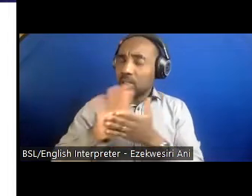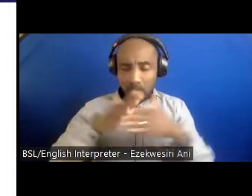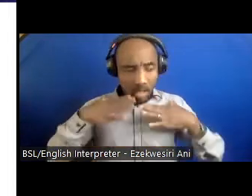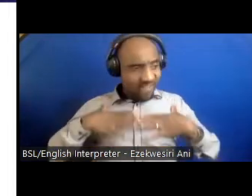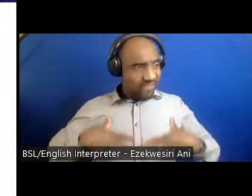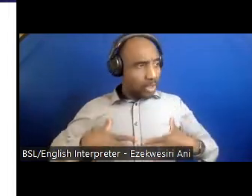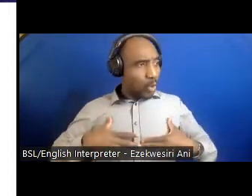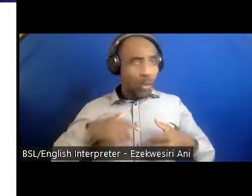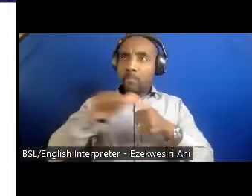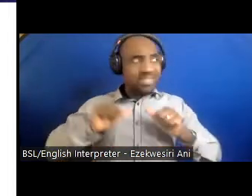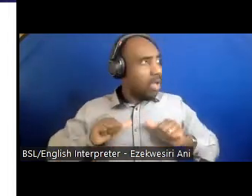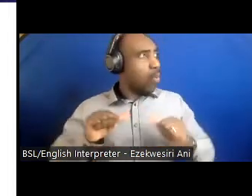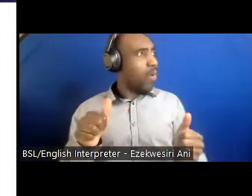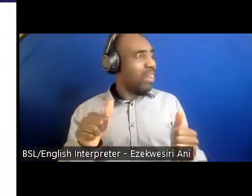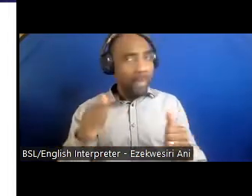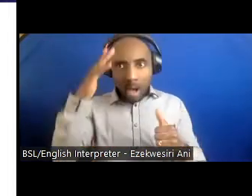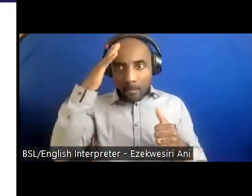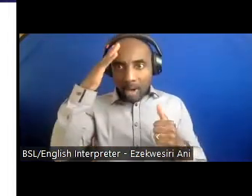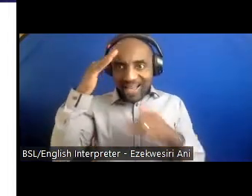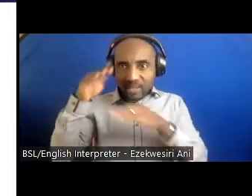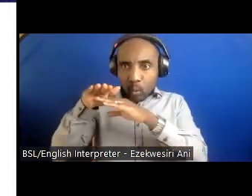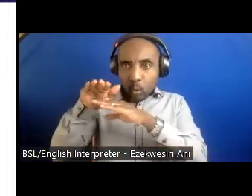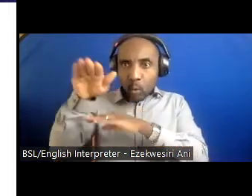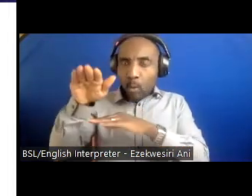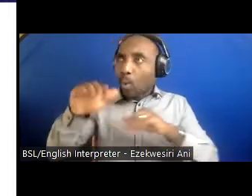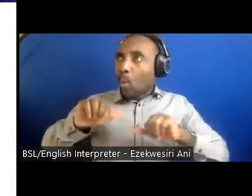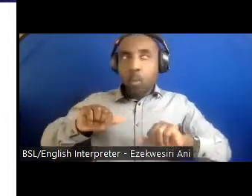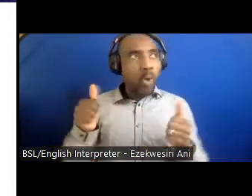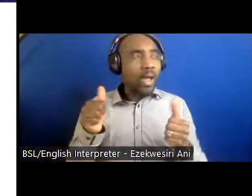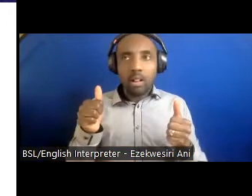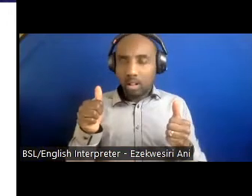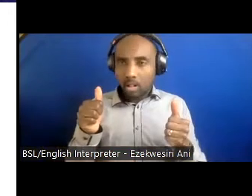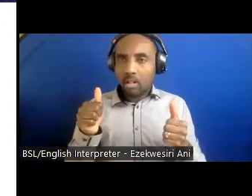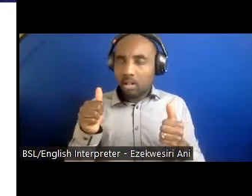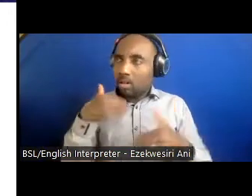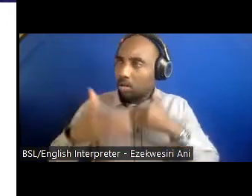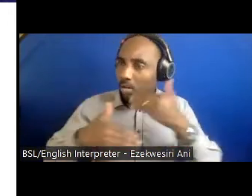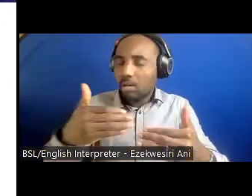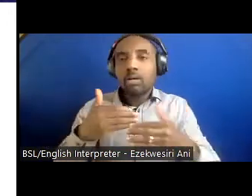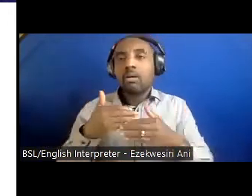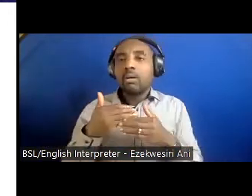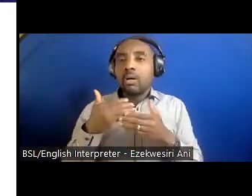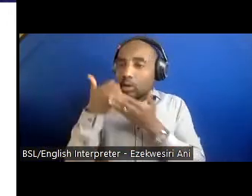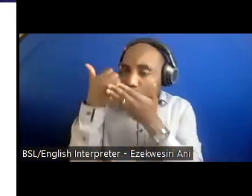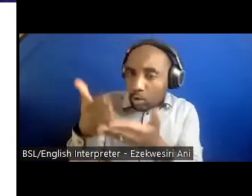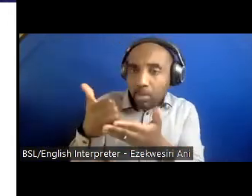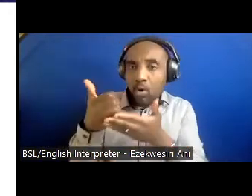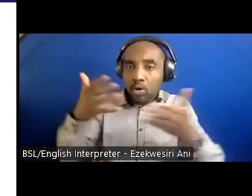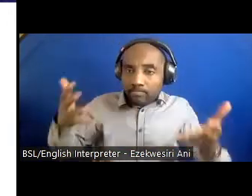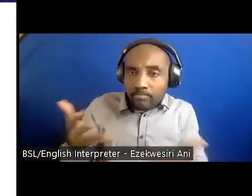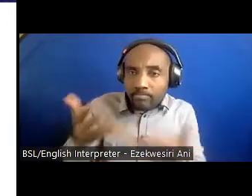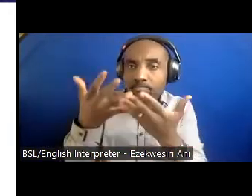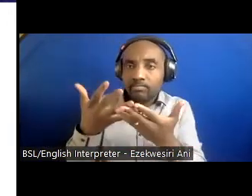health, but our mental health too. There is a need to support, sustain and grow community and